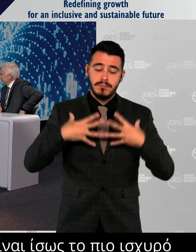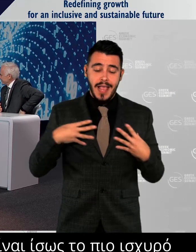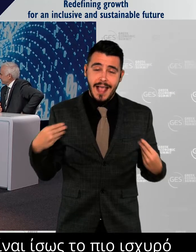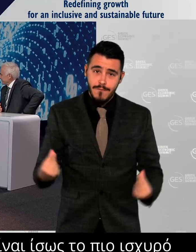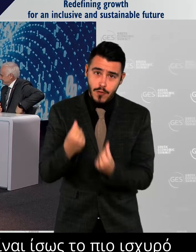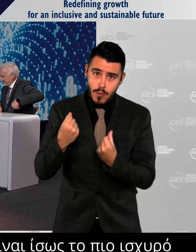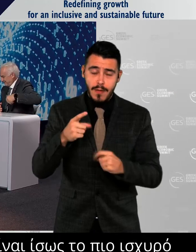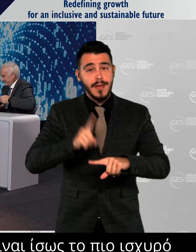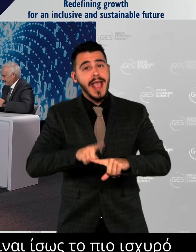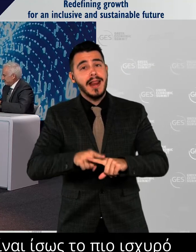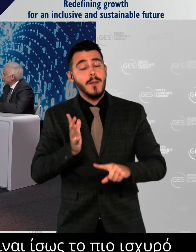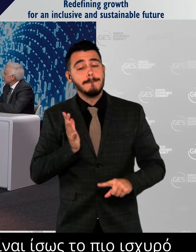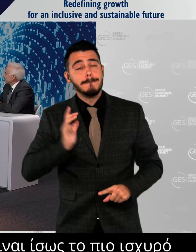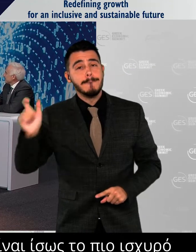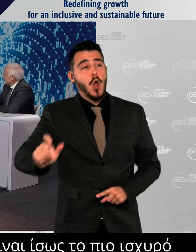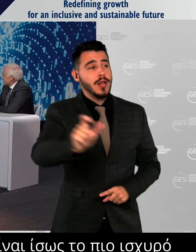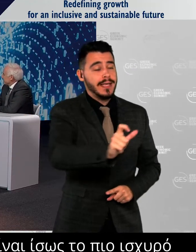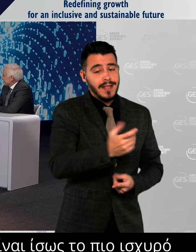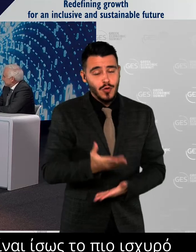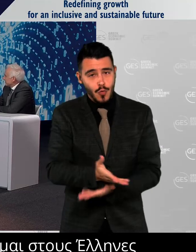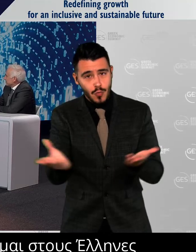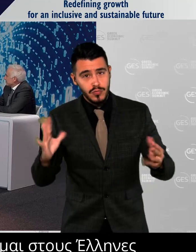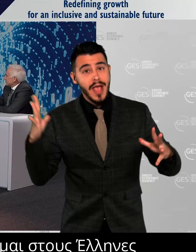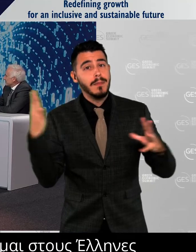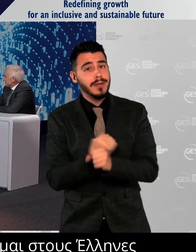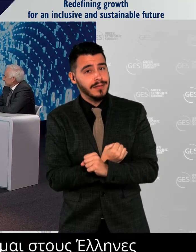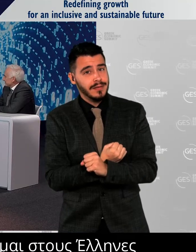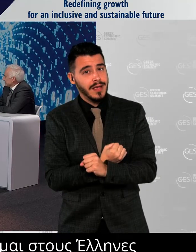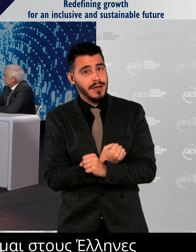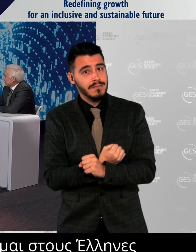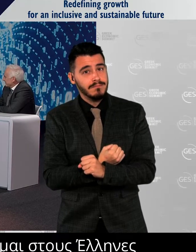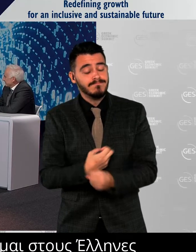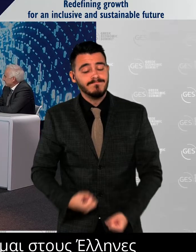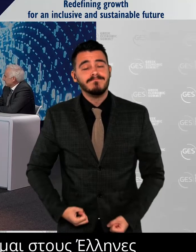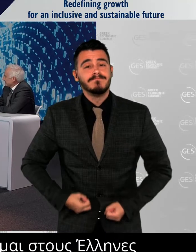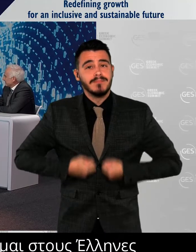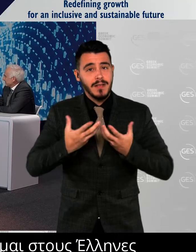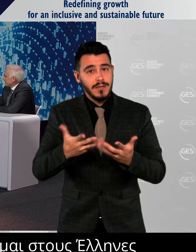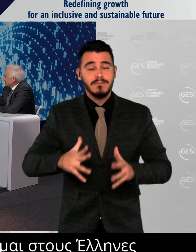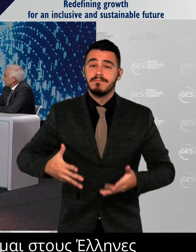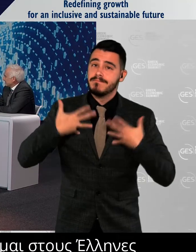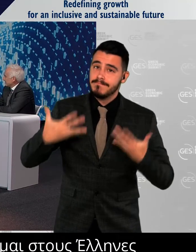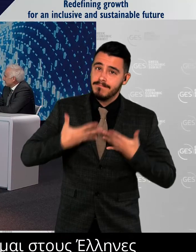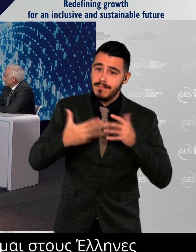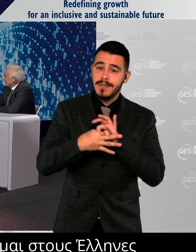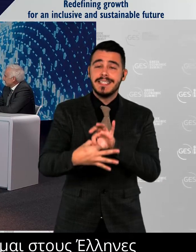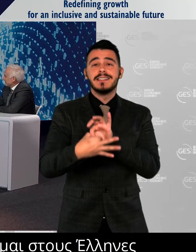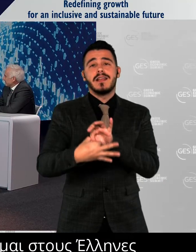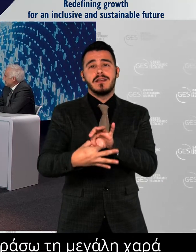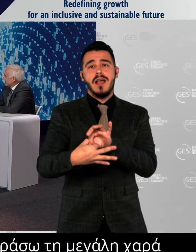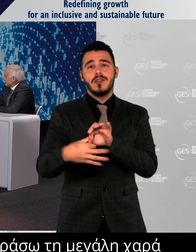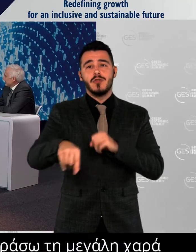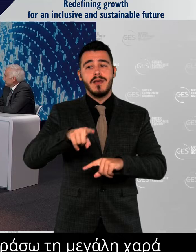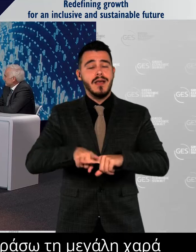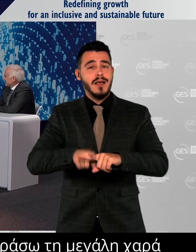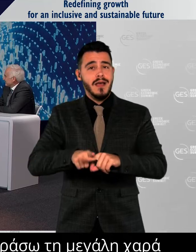are very, very happy to partner with in this market. And I wish you to all of the audience